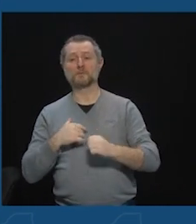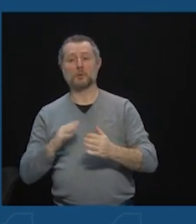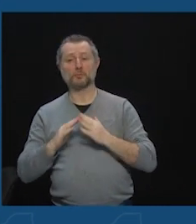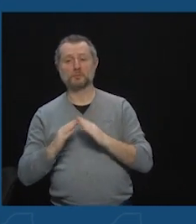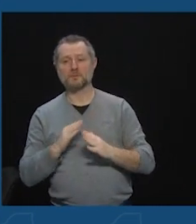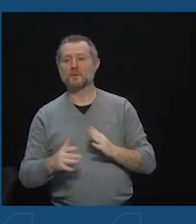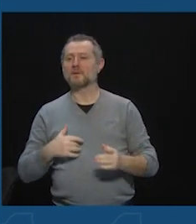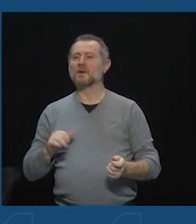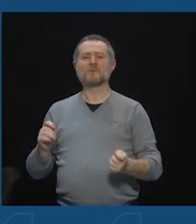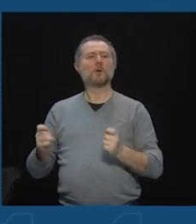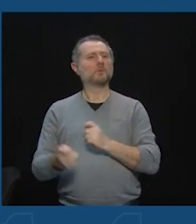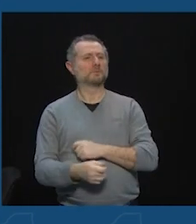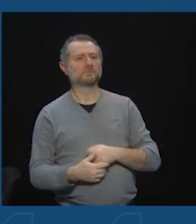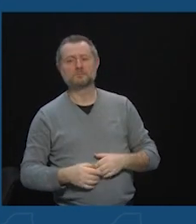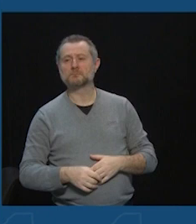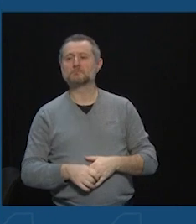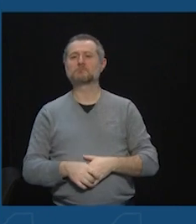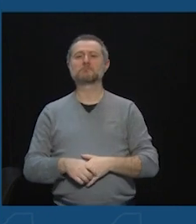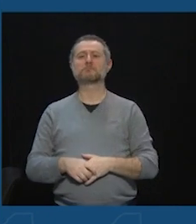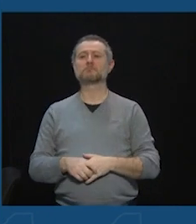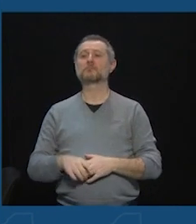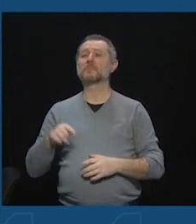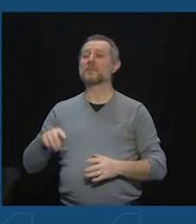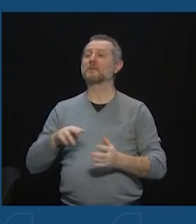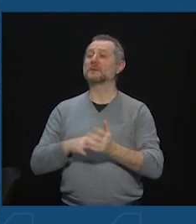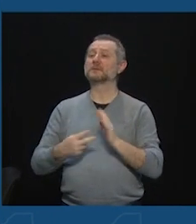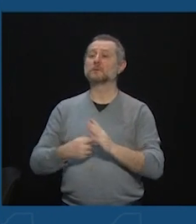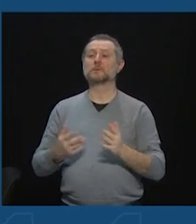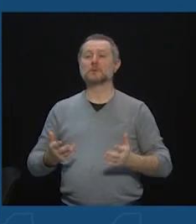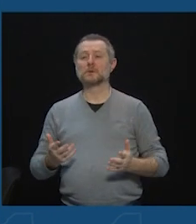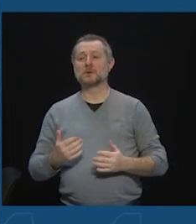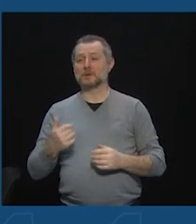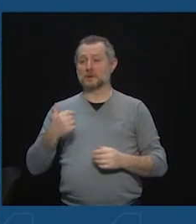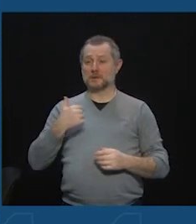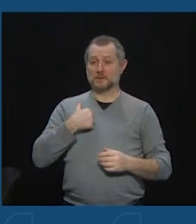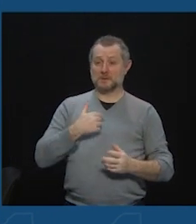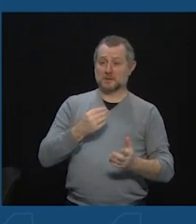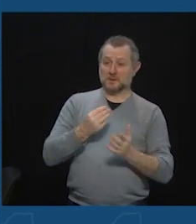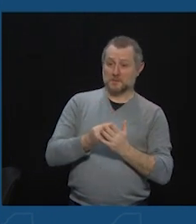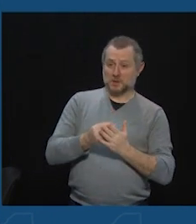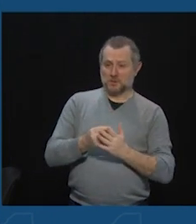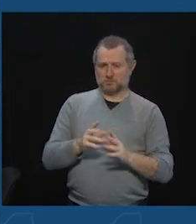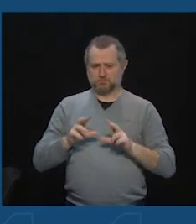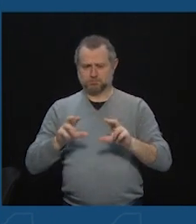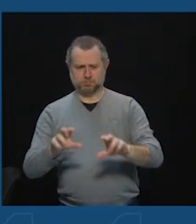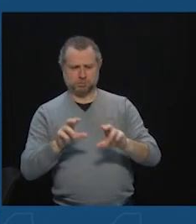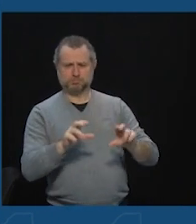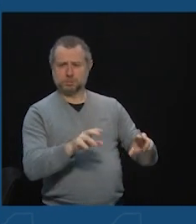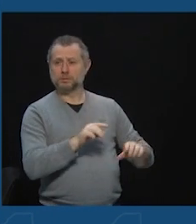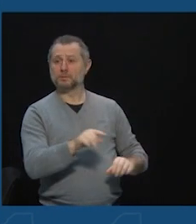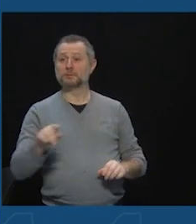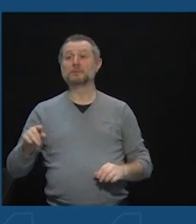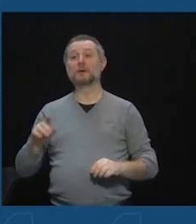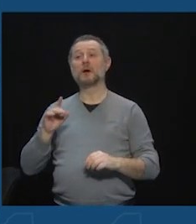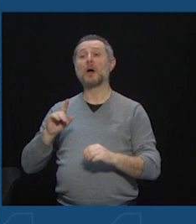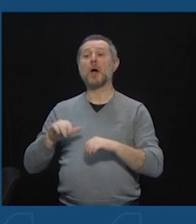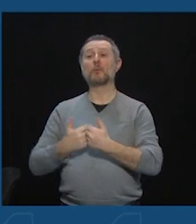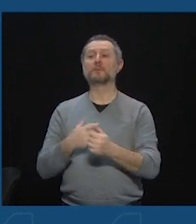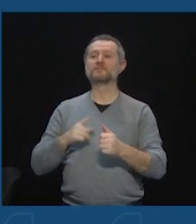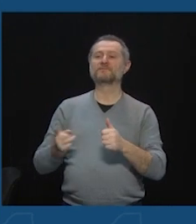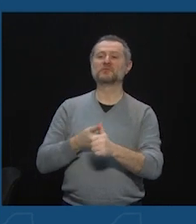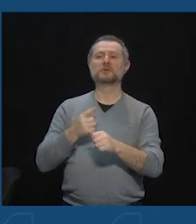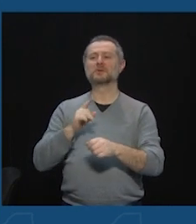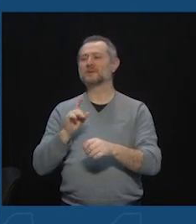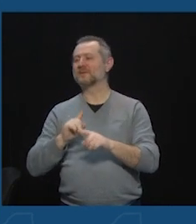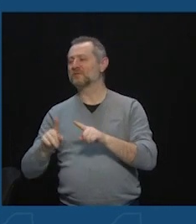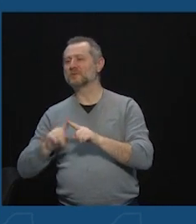evolved. And that means that that where we put our resources and where we use assets that the state has, like